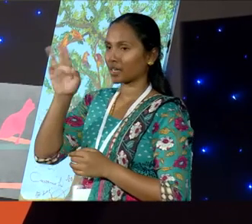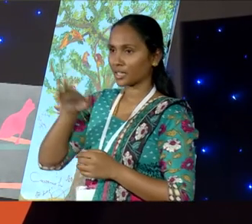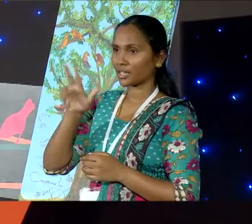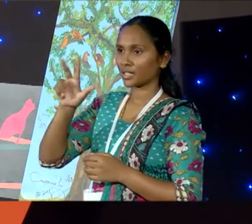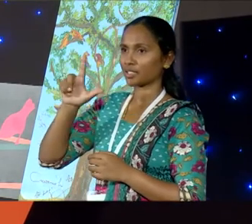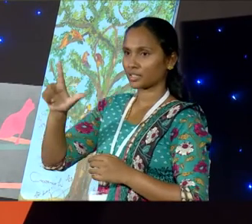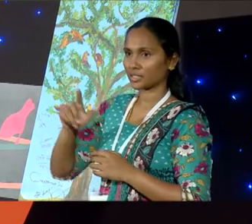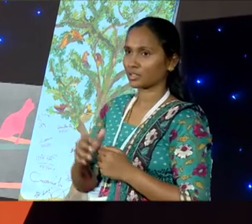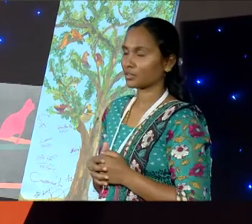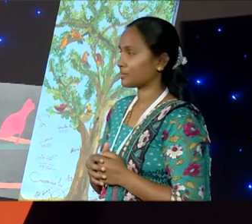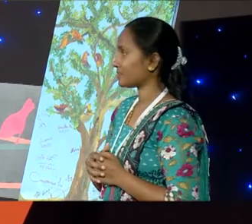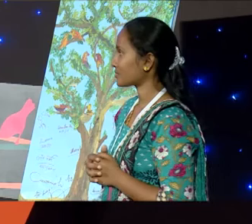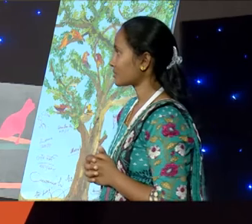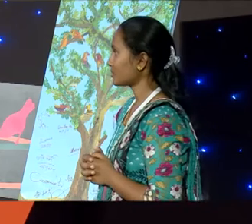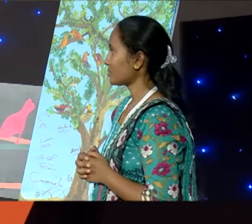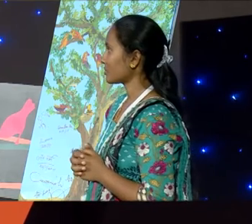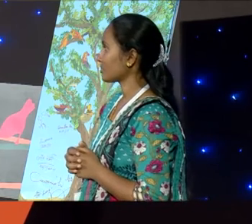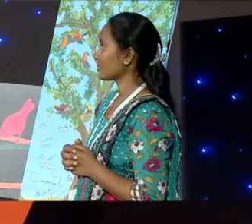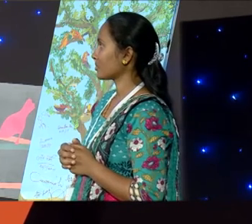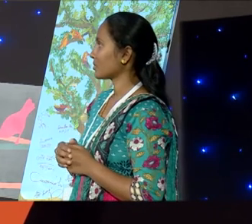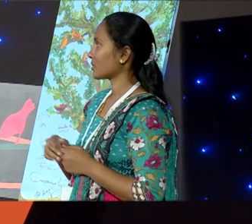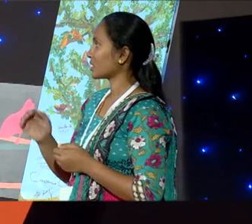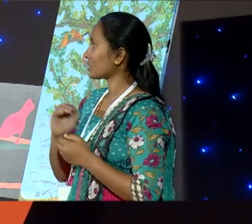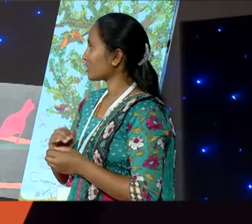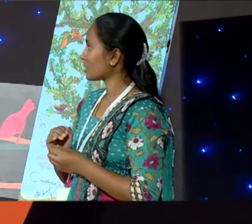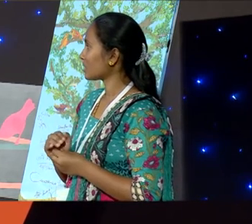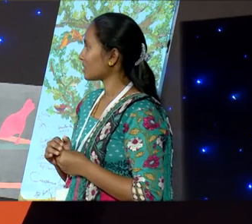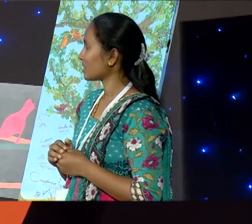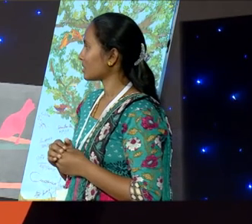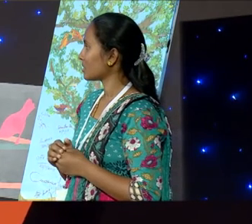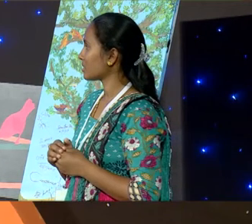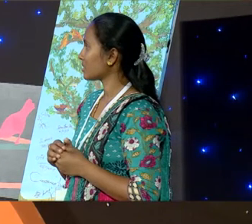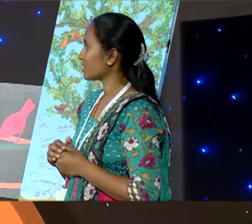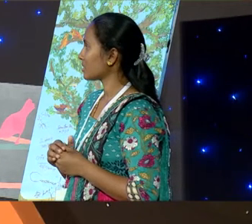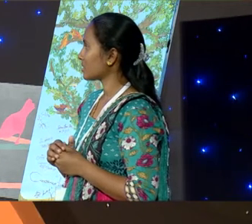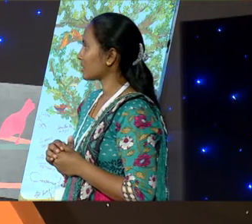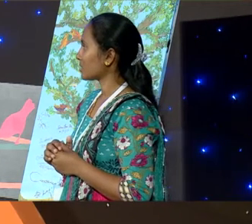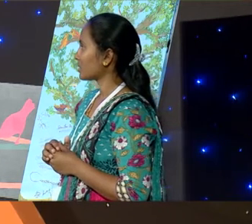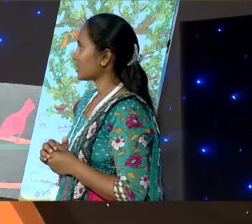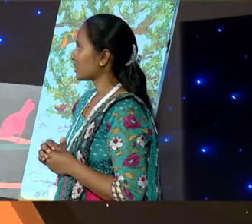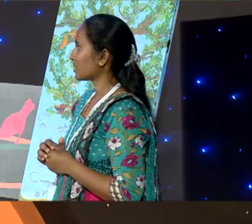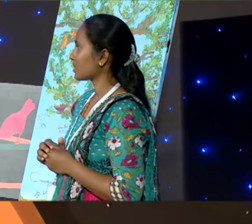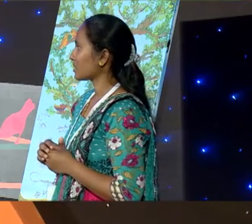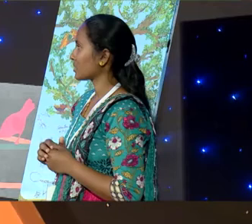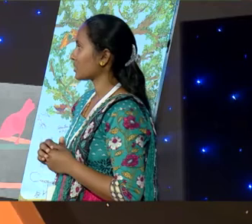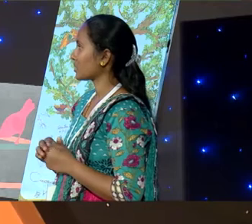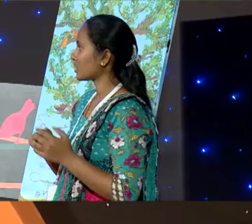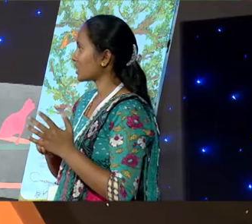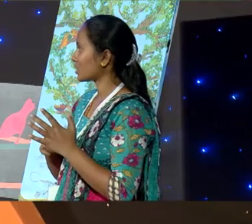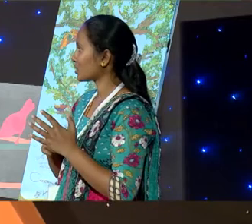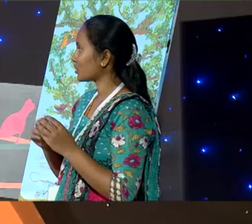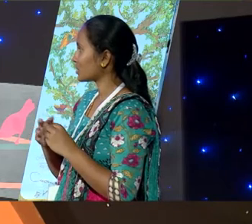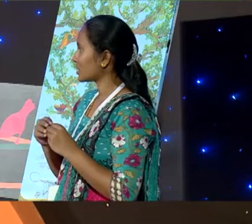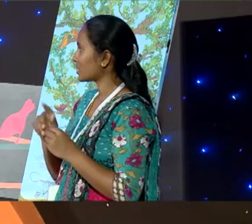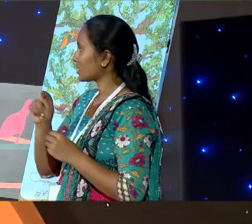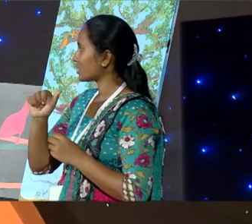Ganesh Chaturthi, and I was born through a caesarean operation. The unique thing with a caesarean operation for a mother is that she can choose the date